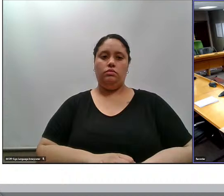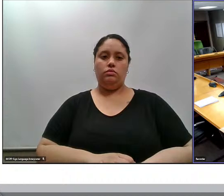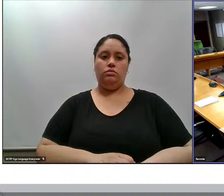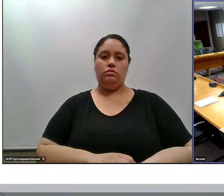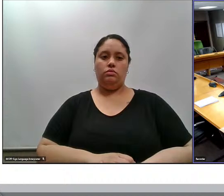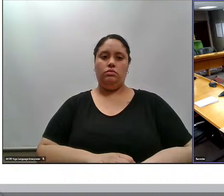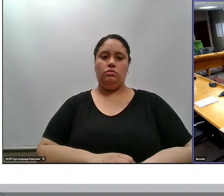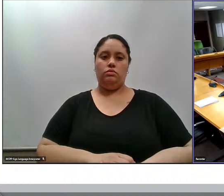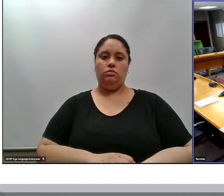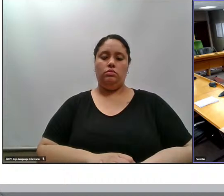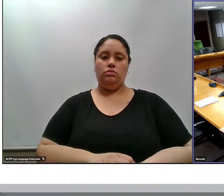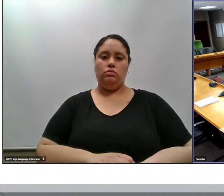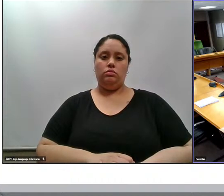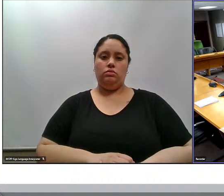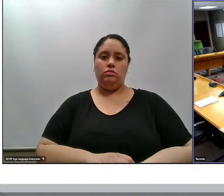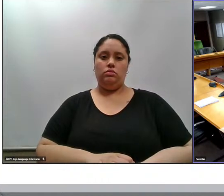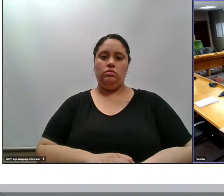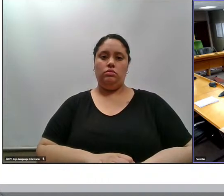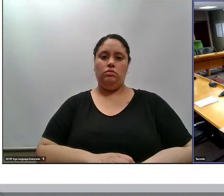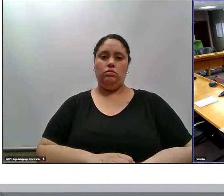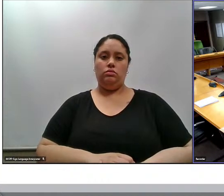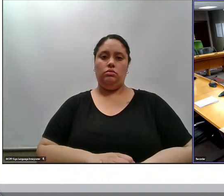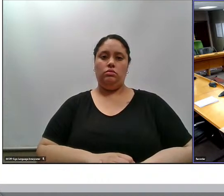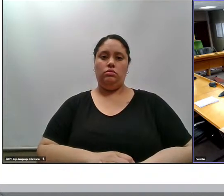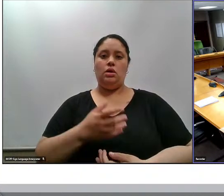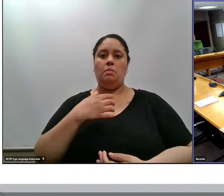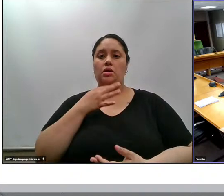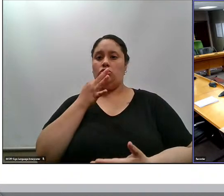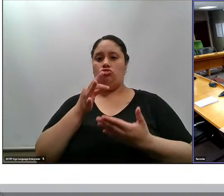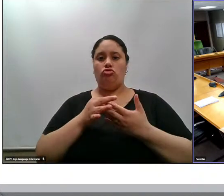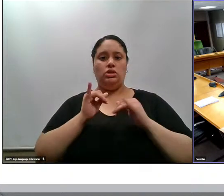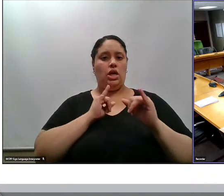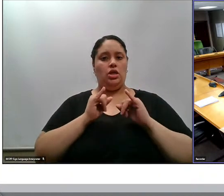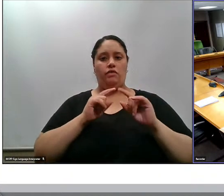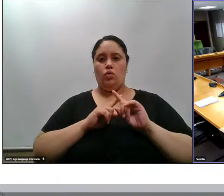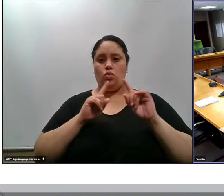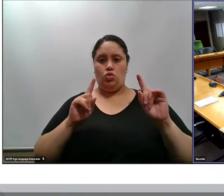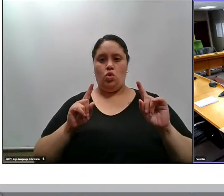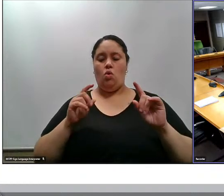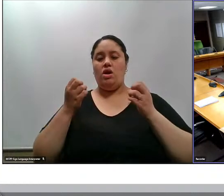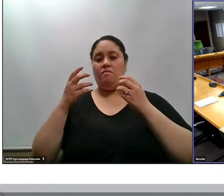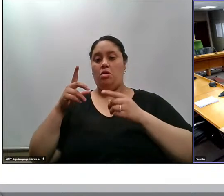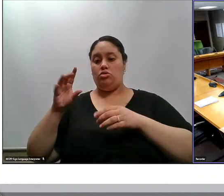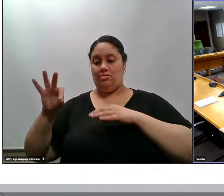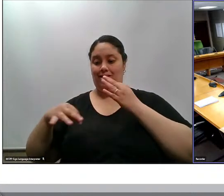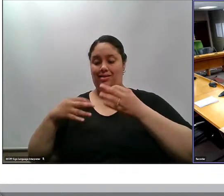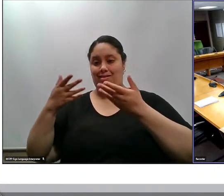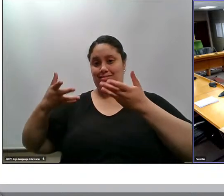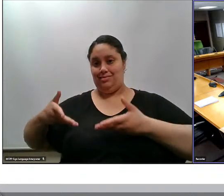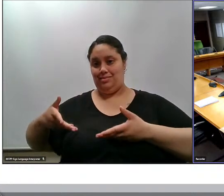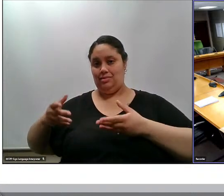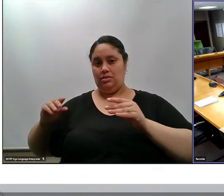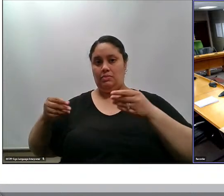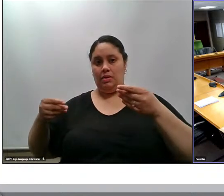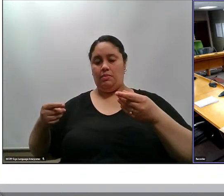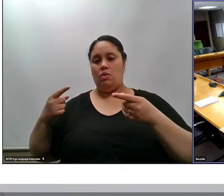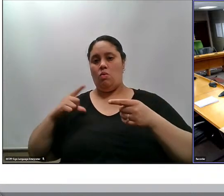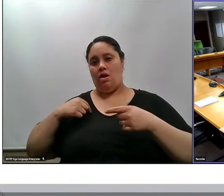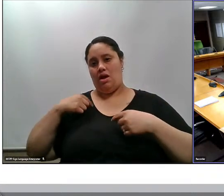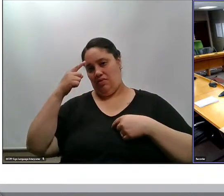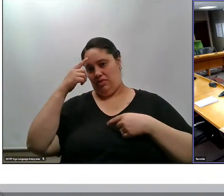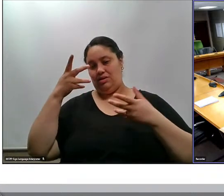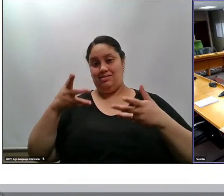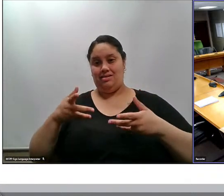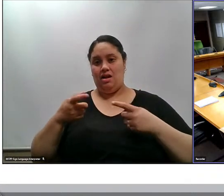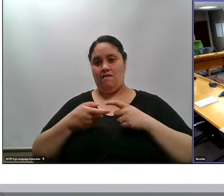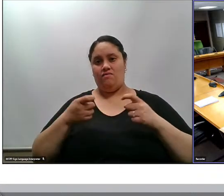Chair, I would suggest not to proceed to interviews, analyze the information, as I think at this point